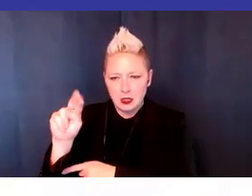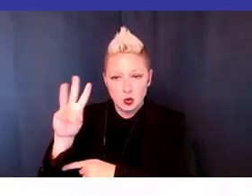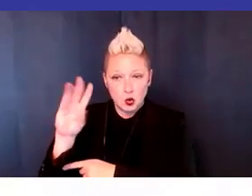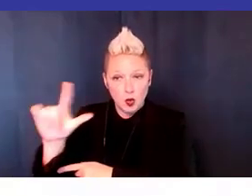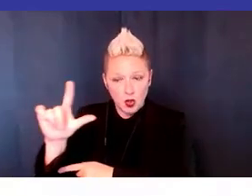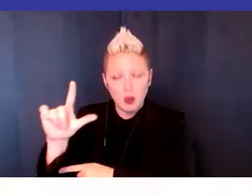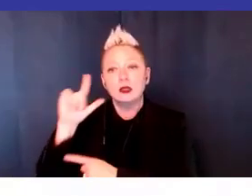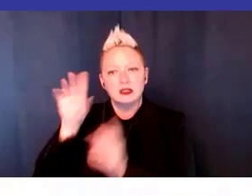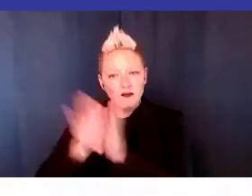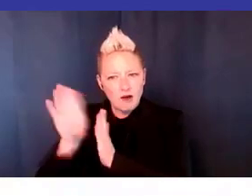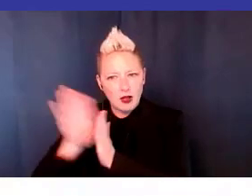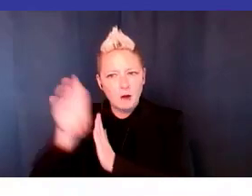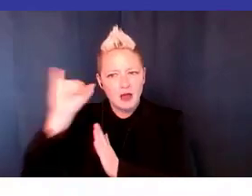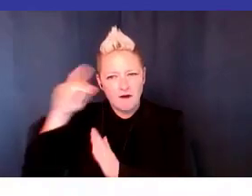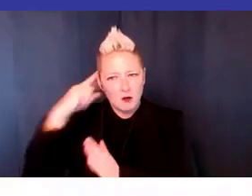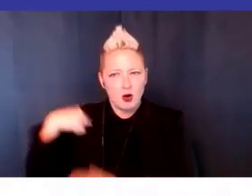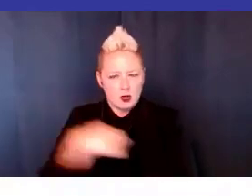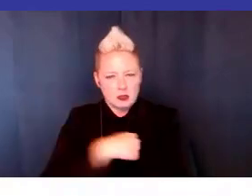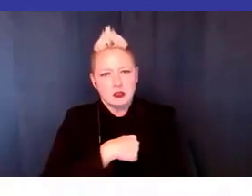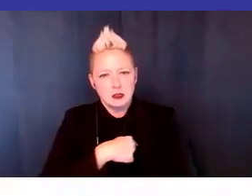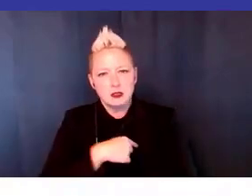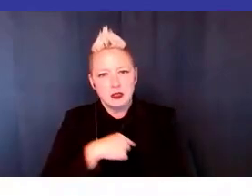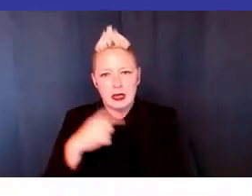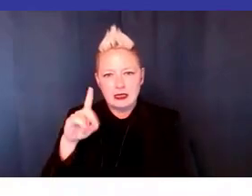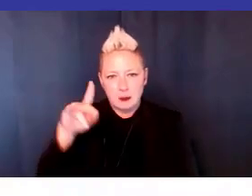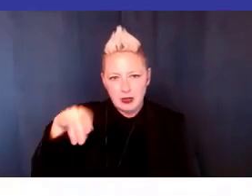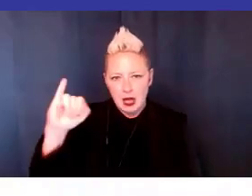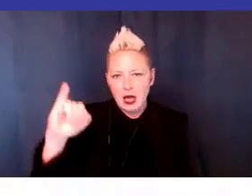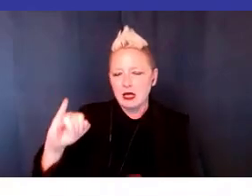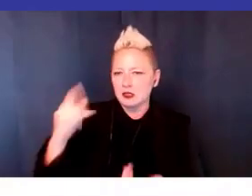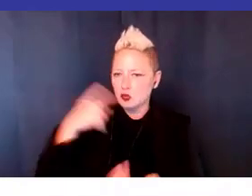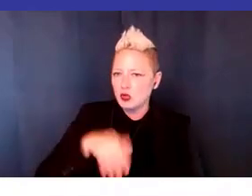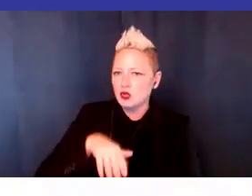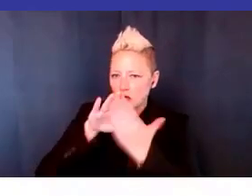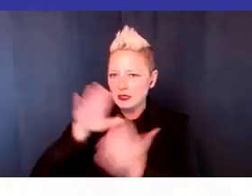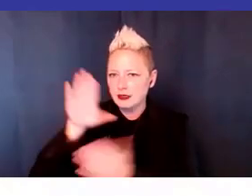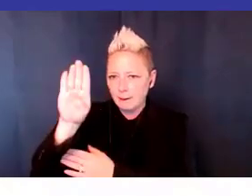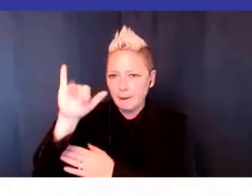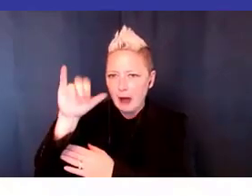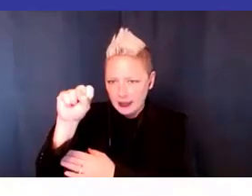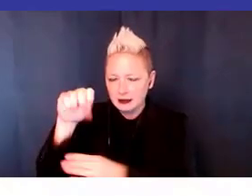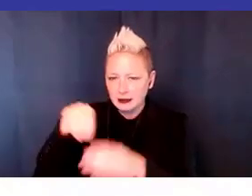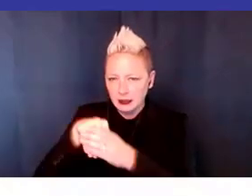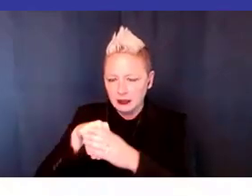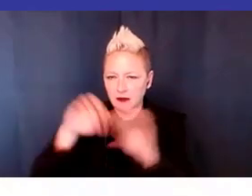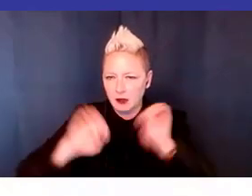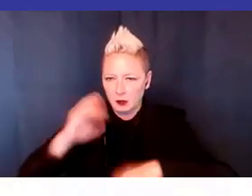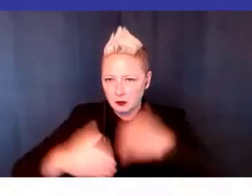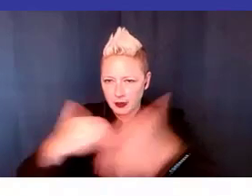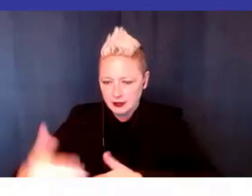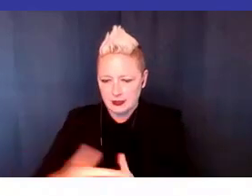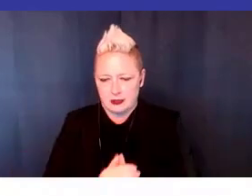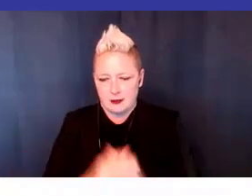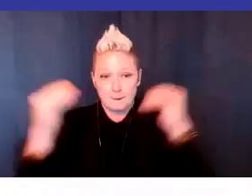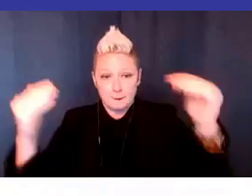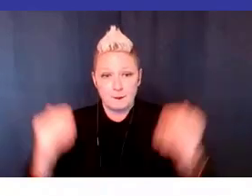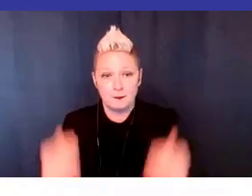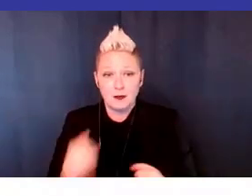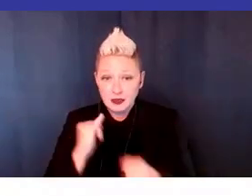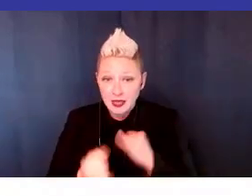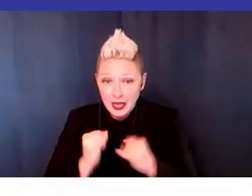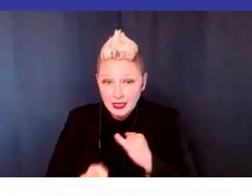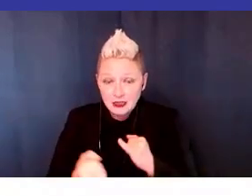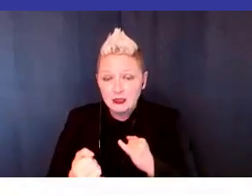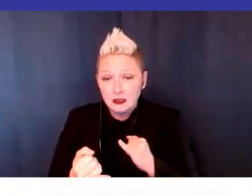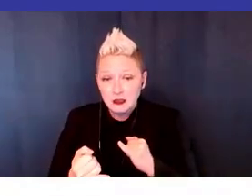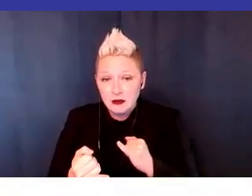for us here at DPI that kind of walks us through addressing bias in the evaluation process. And then we're going to end with just thinking a little bit about how